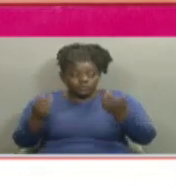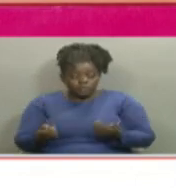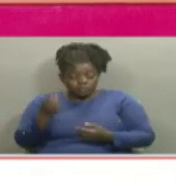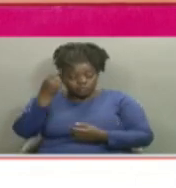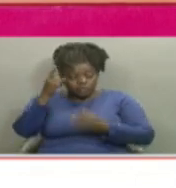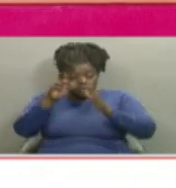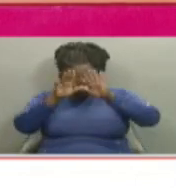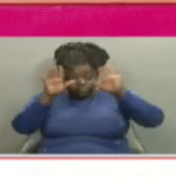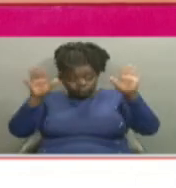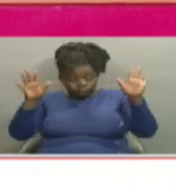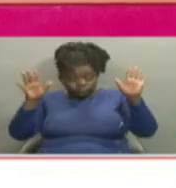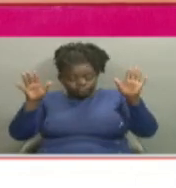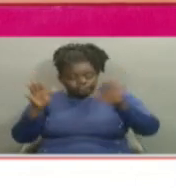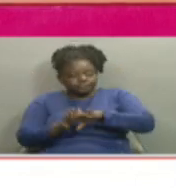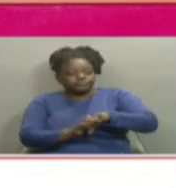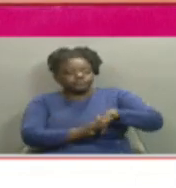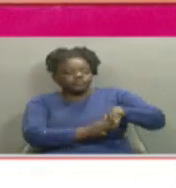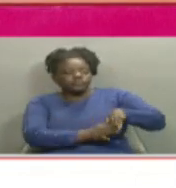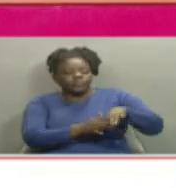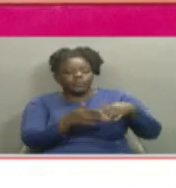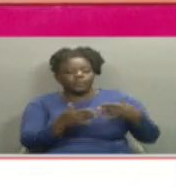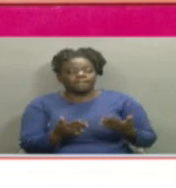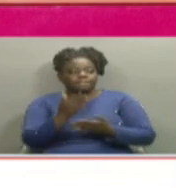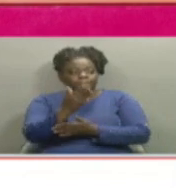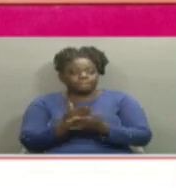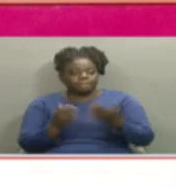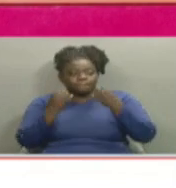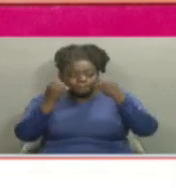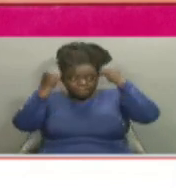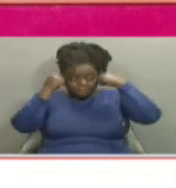okubitegeera. Kakati katulabe kubimu kubikwata ku